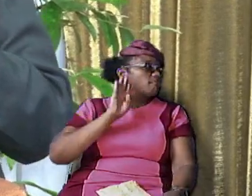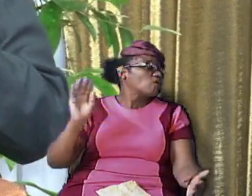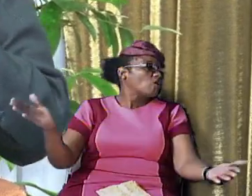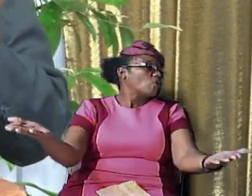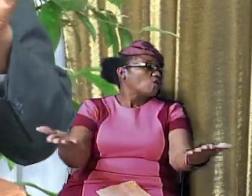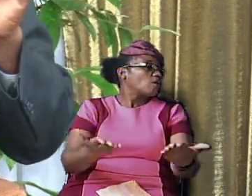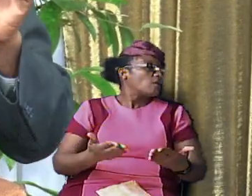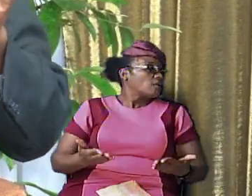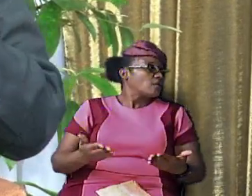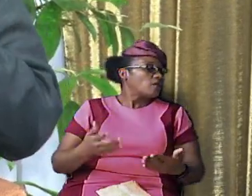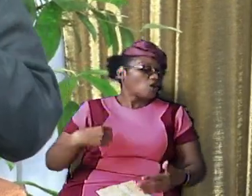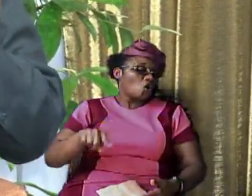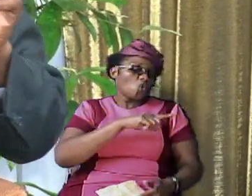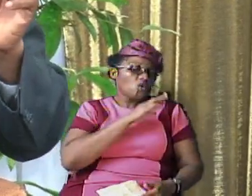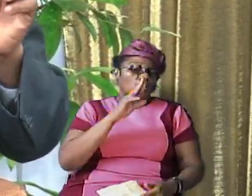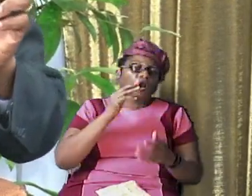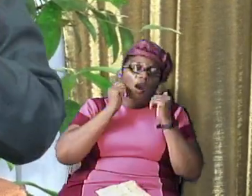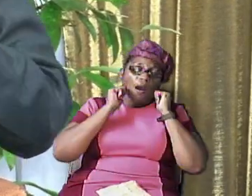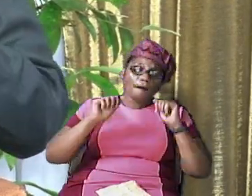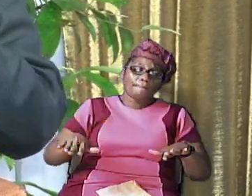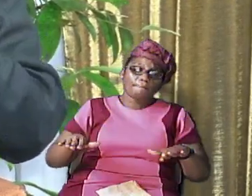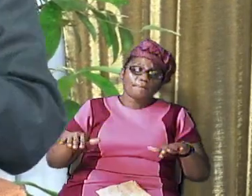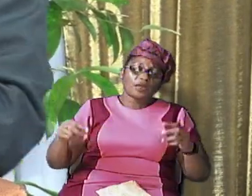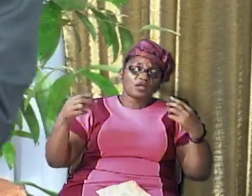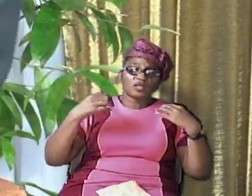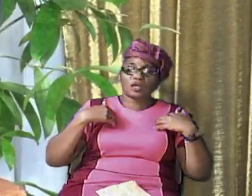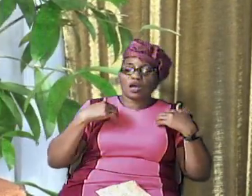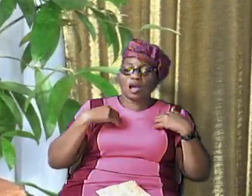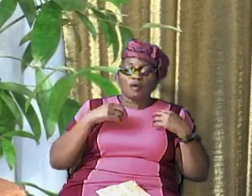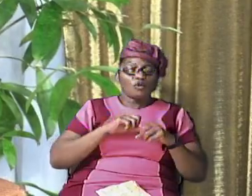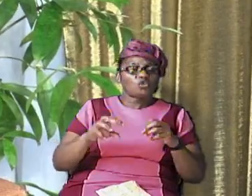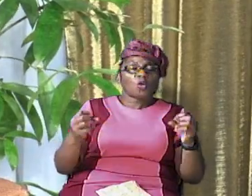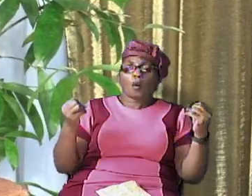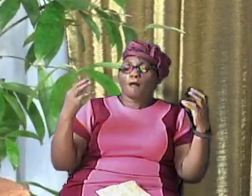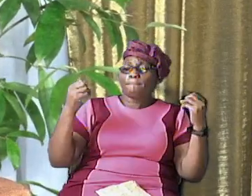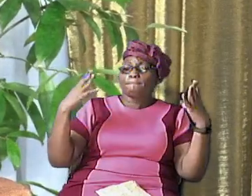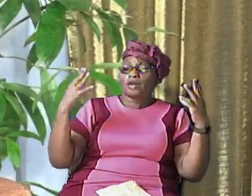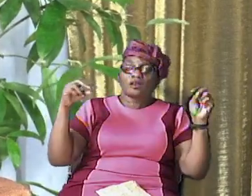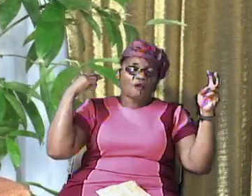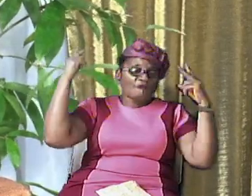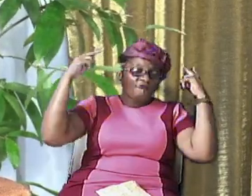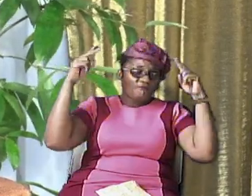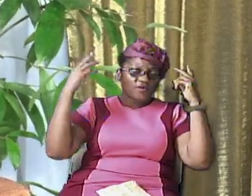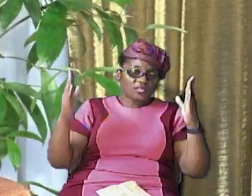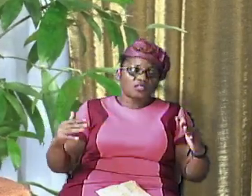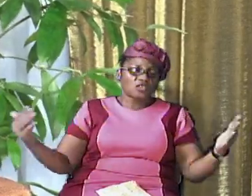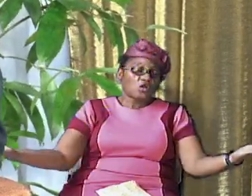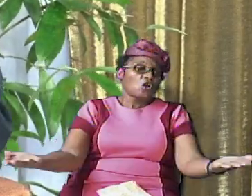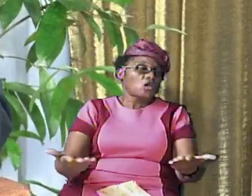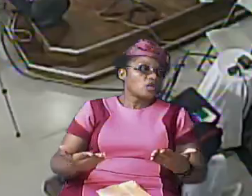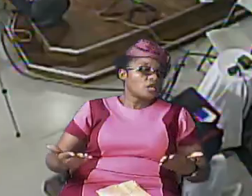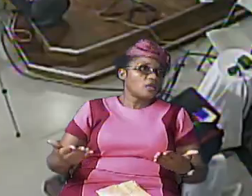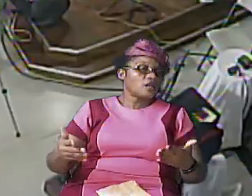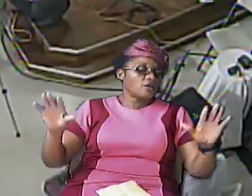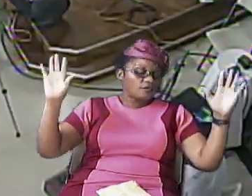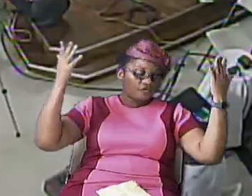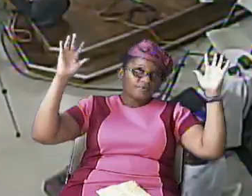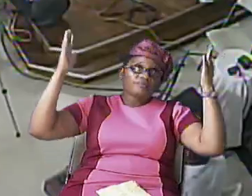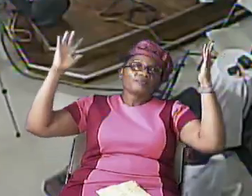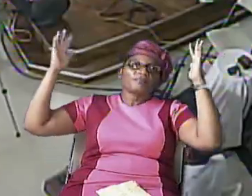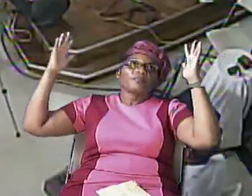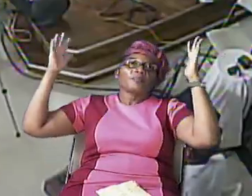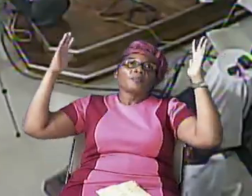so many wonderful, precious visitors all across. Come, we put our hands together one more time. Amen.